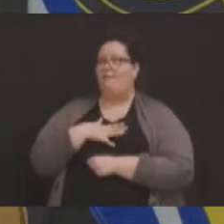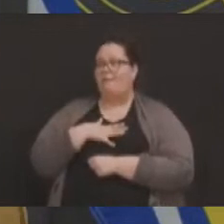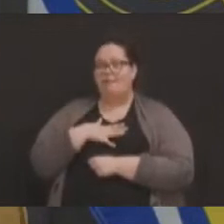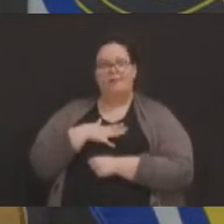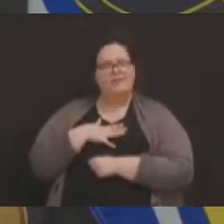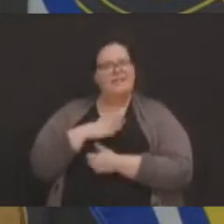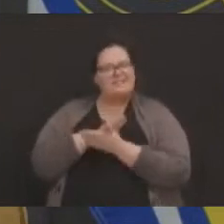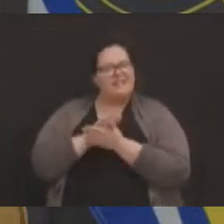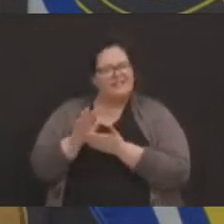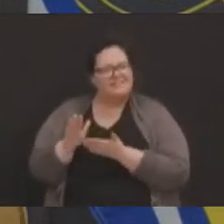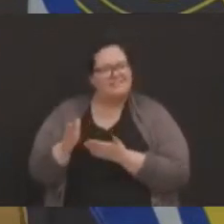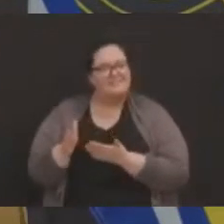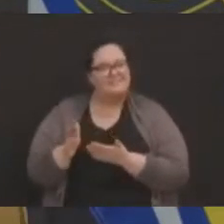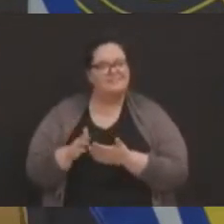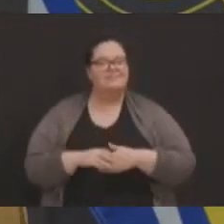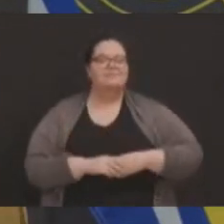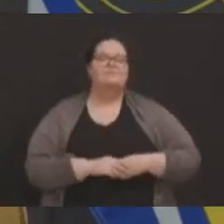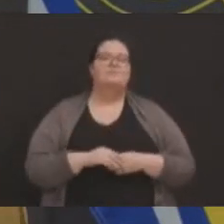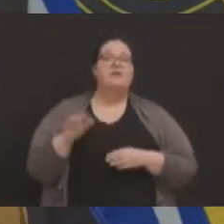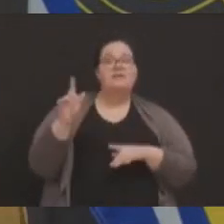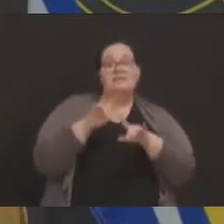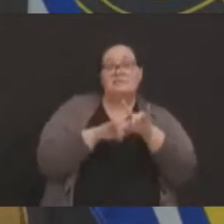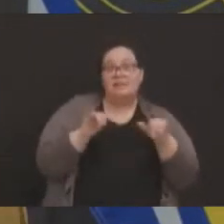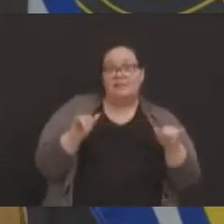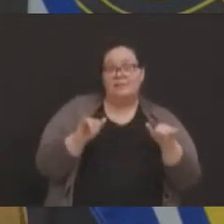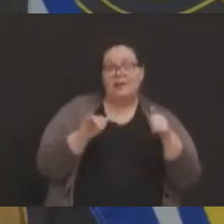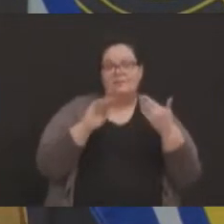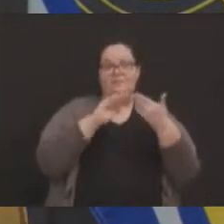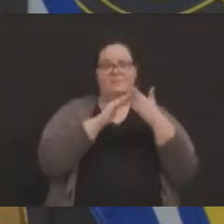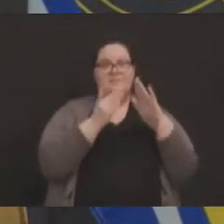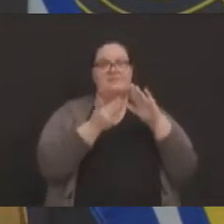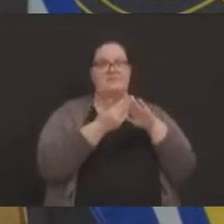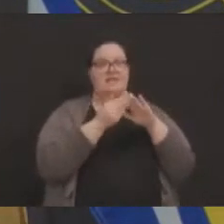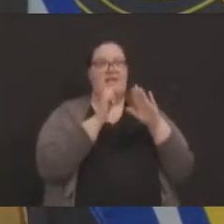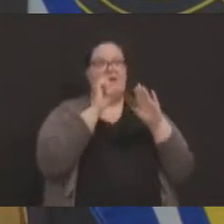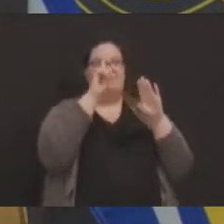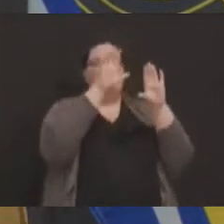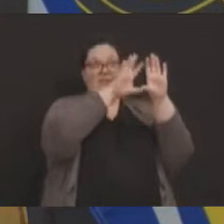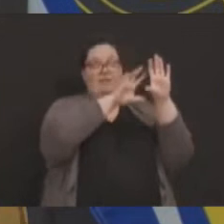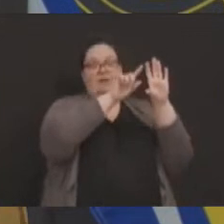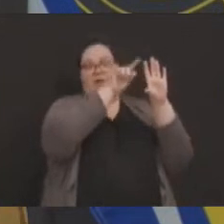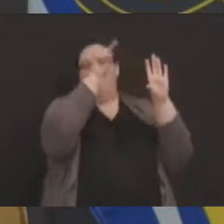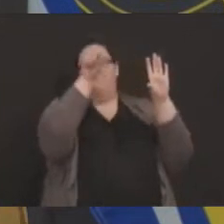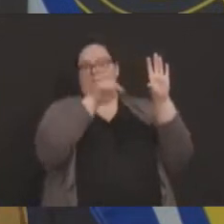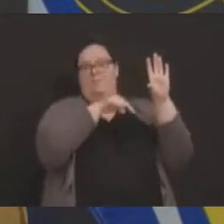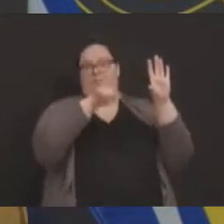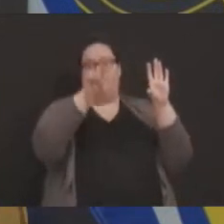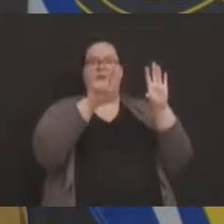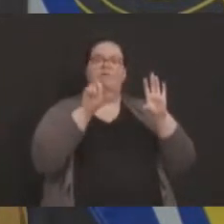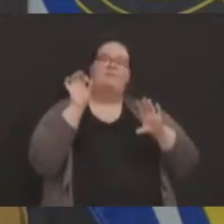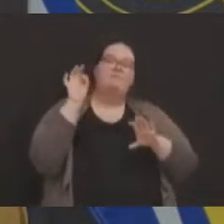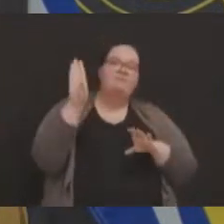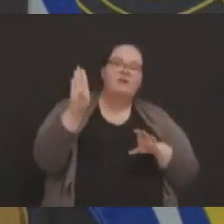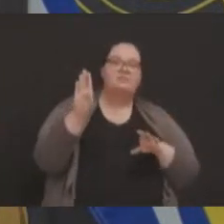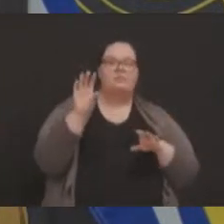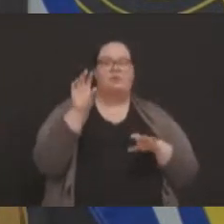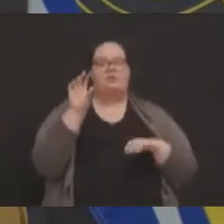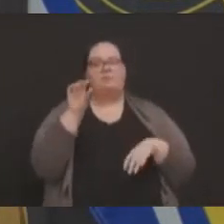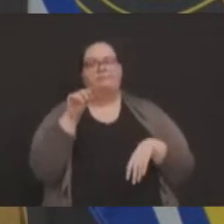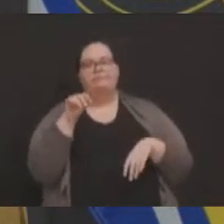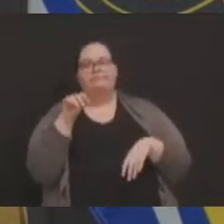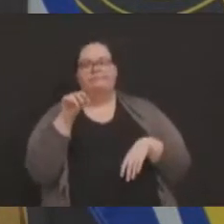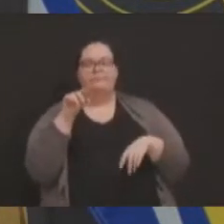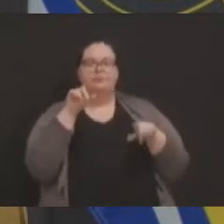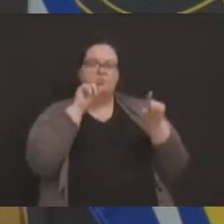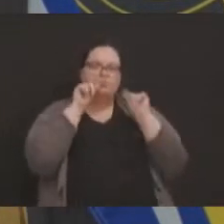share messages of support, reminding those in lockdown that they are not alone. The act of reaching out